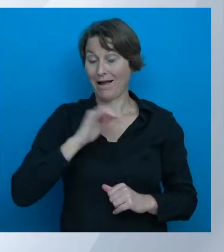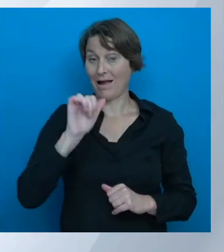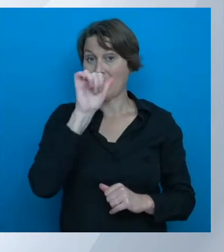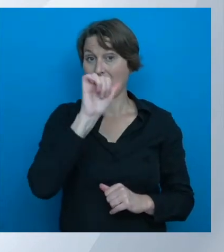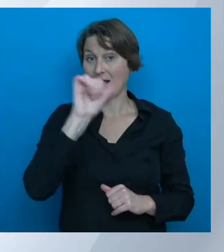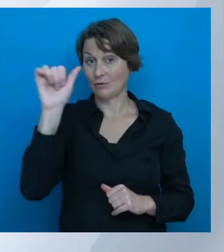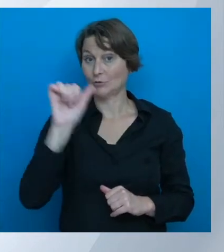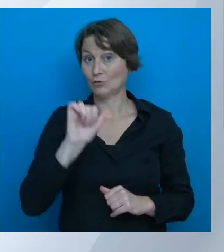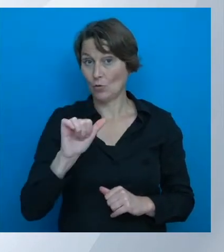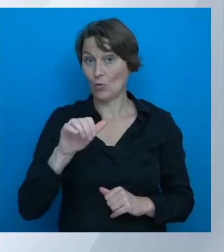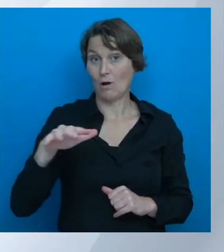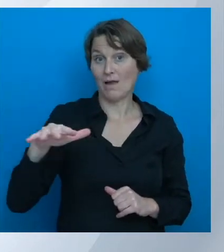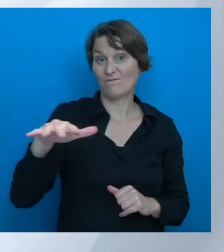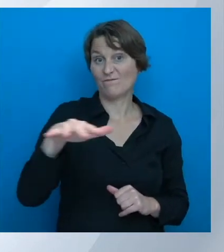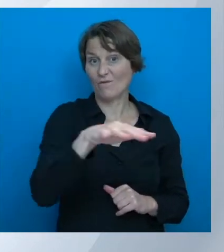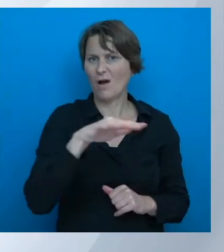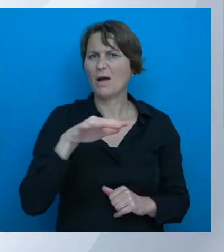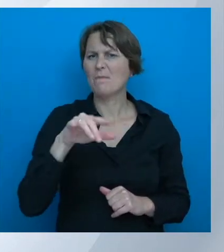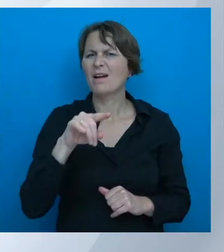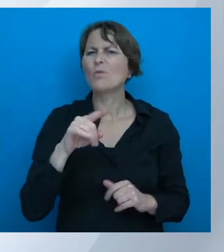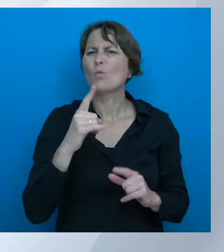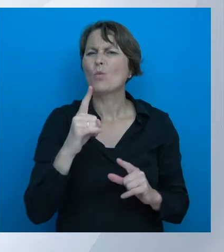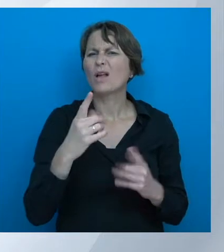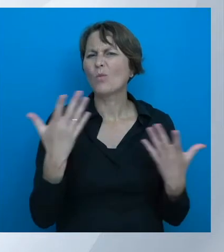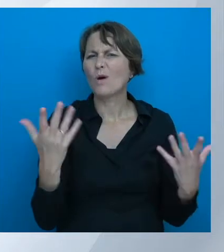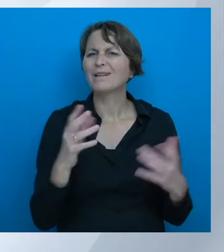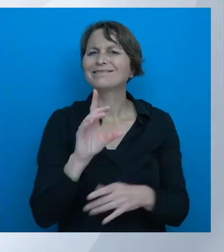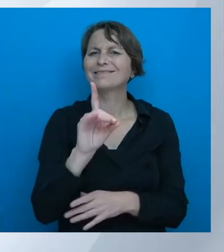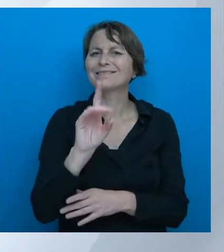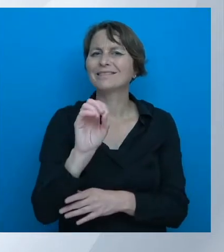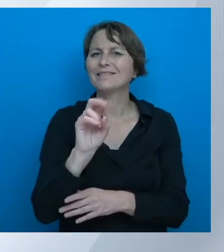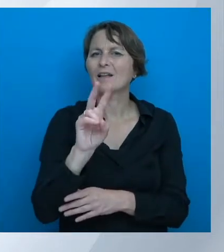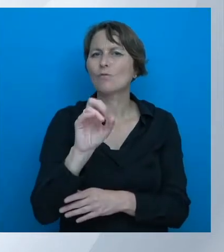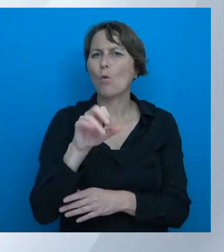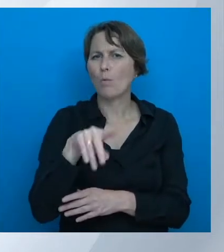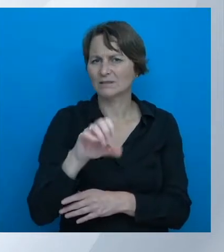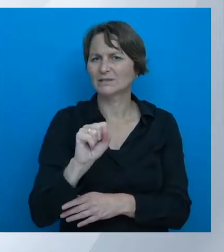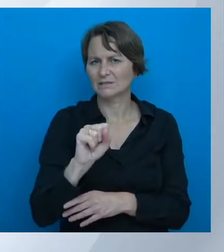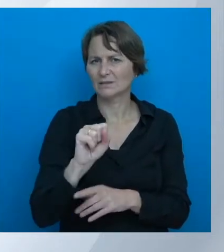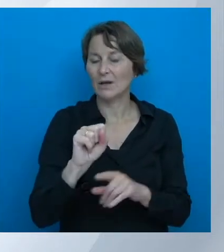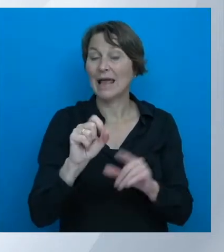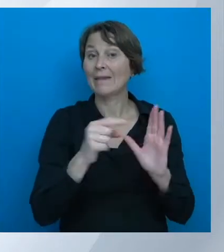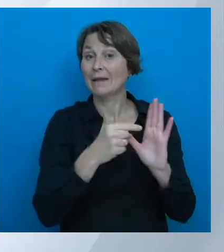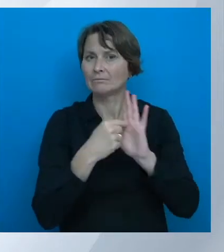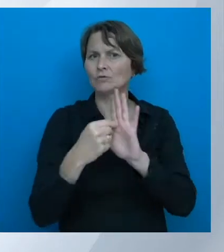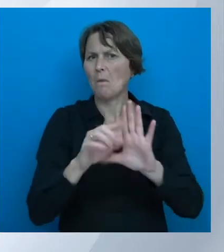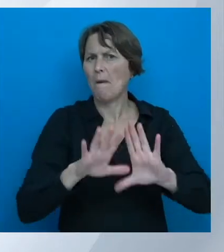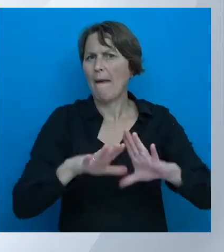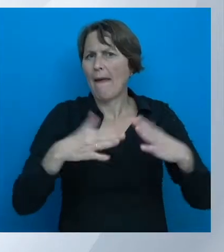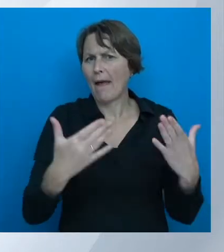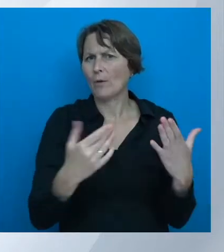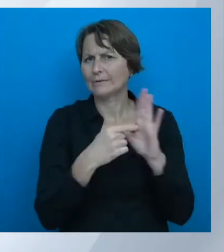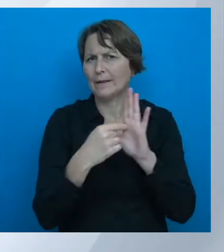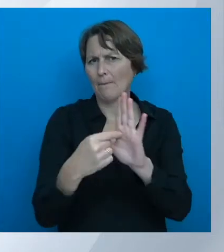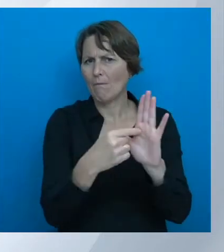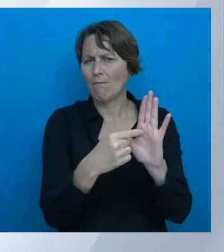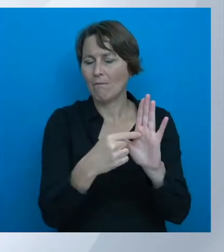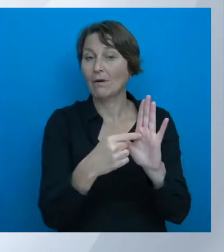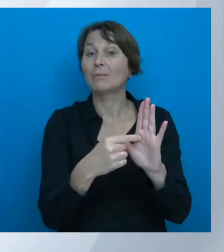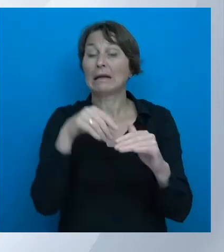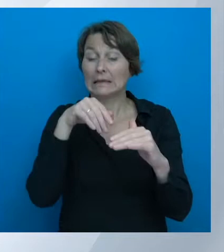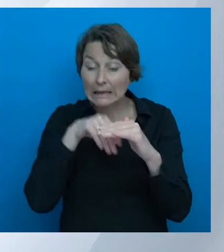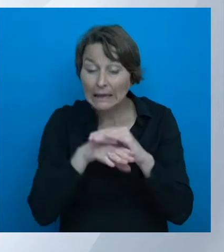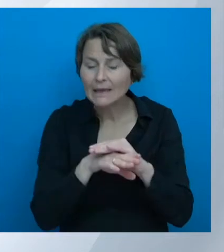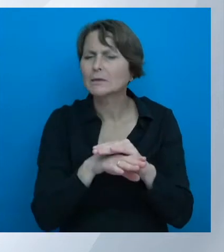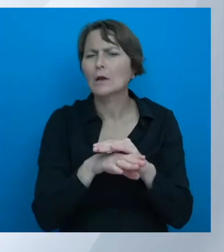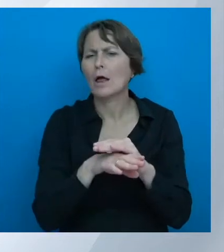to do this, but I'm not really going to go into how I'm using Azure DevOps. I'm just going to give you a brief look at the pipelines